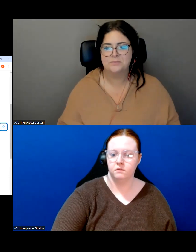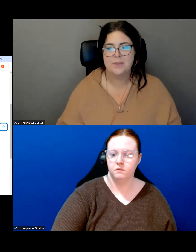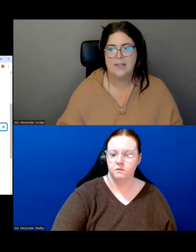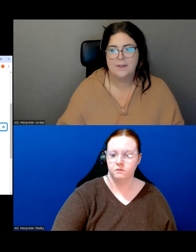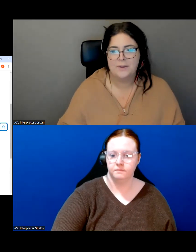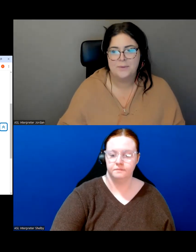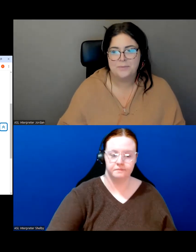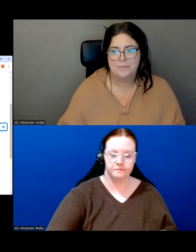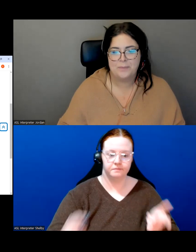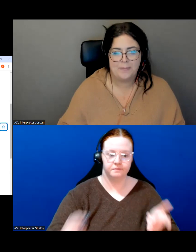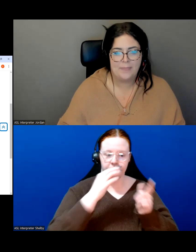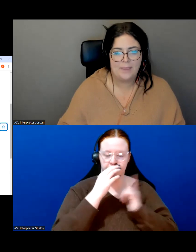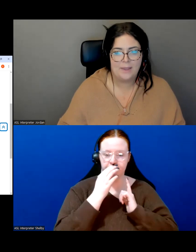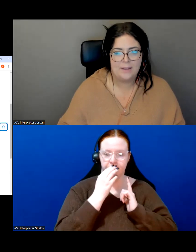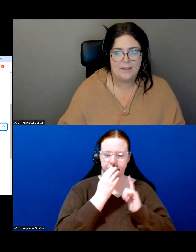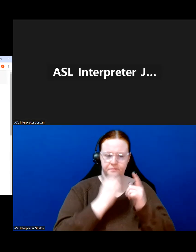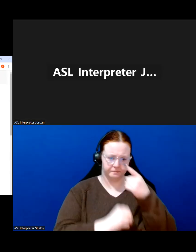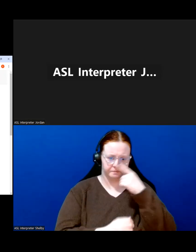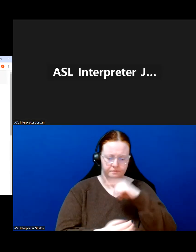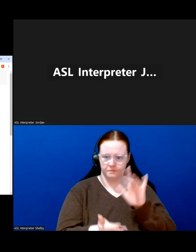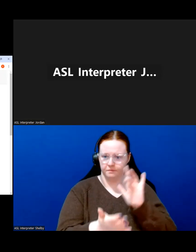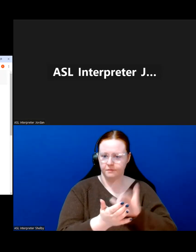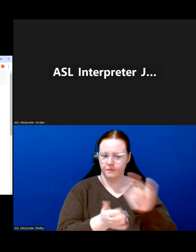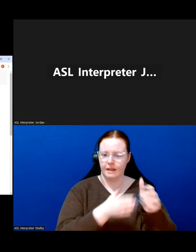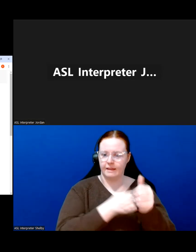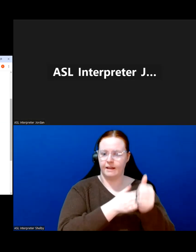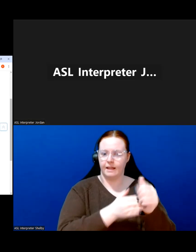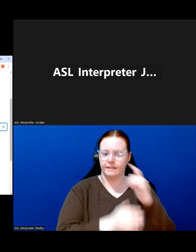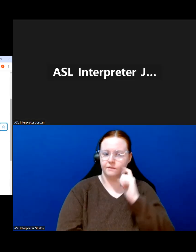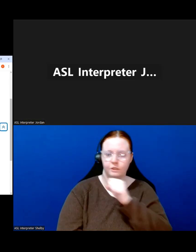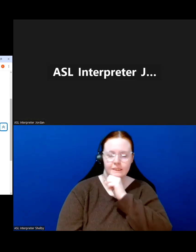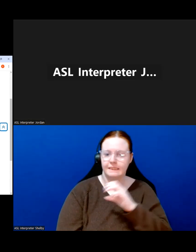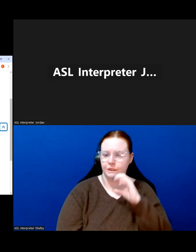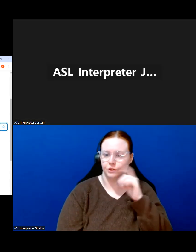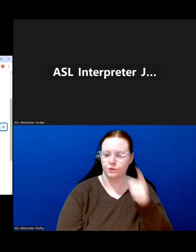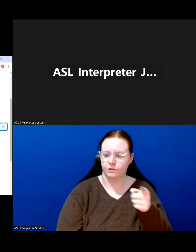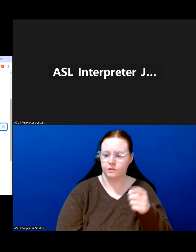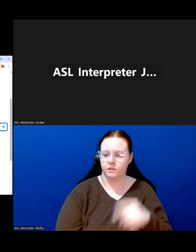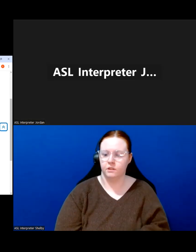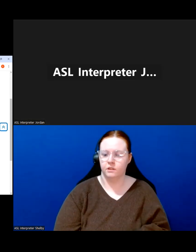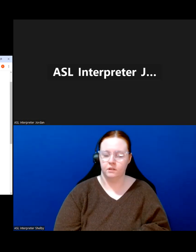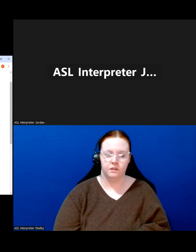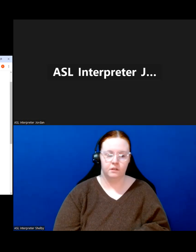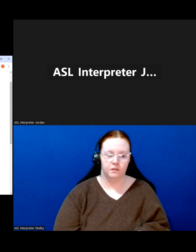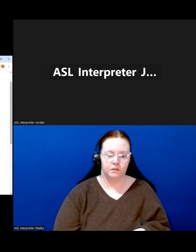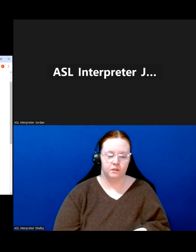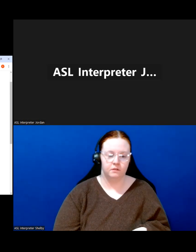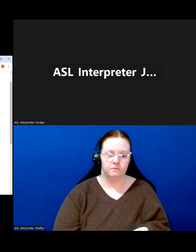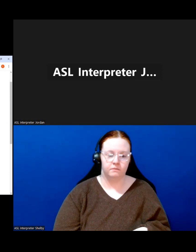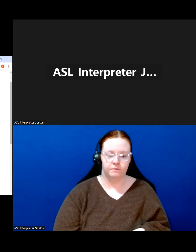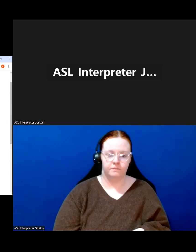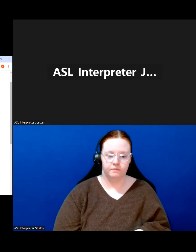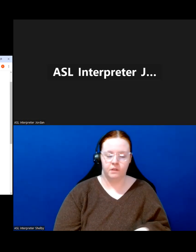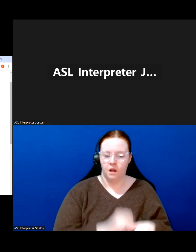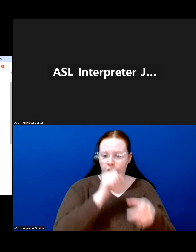you to click on guides for seniors? Yeah, for sure. So here we have some different resources